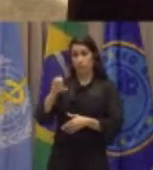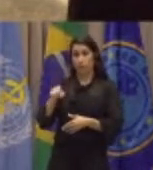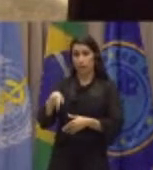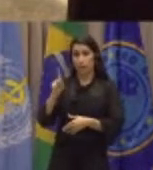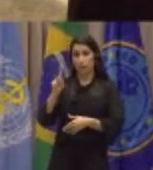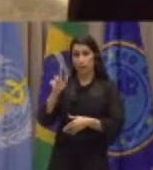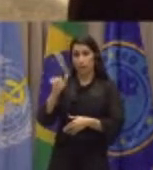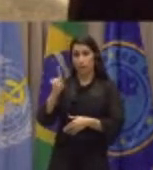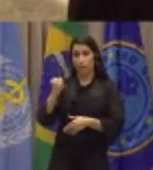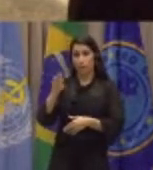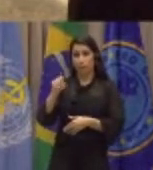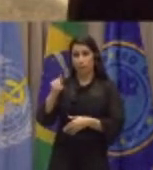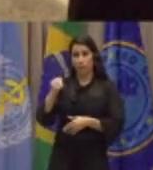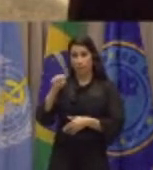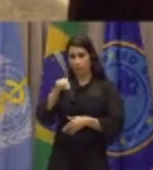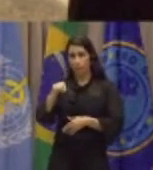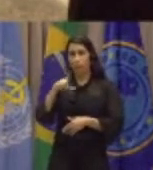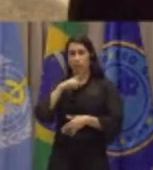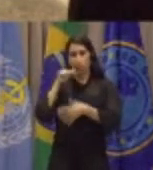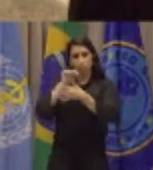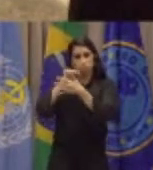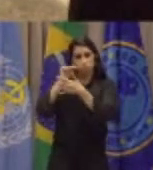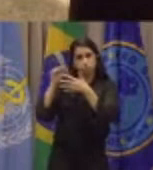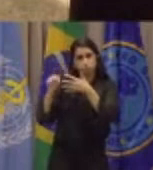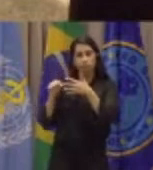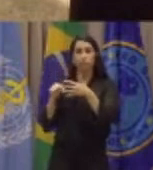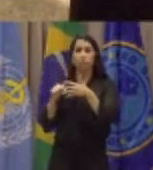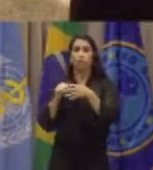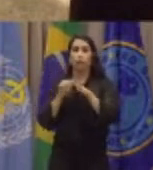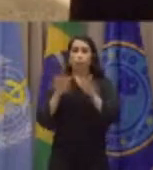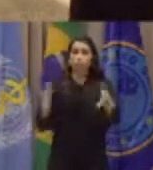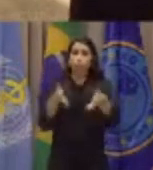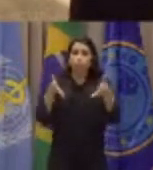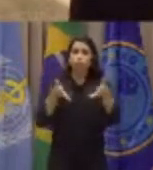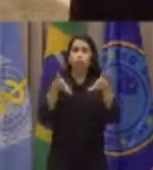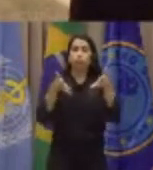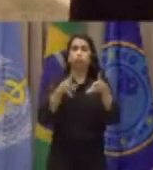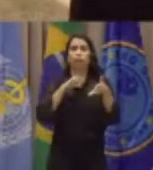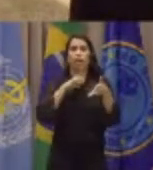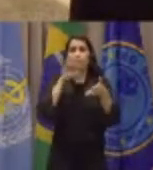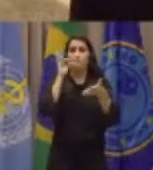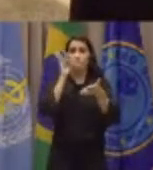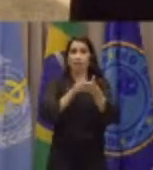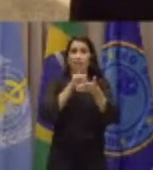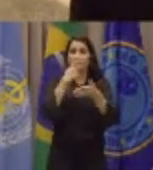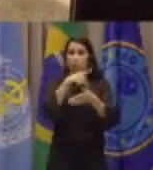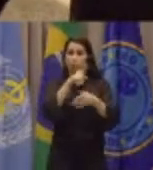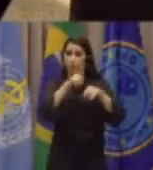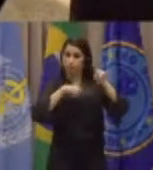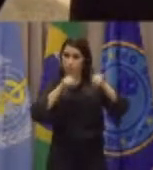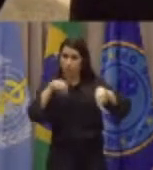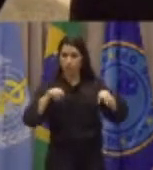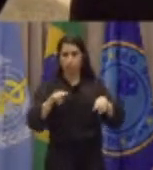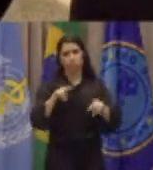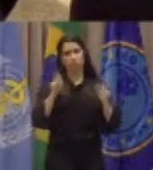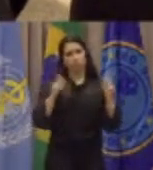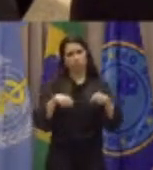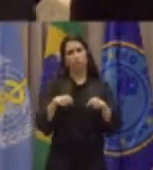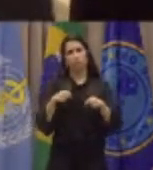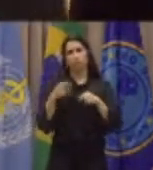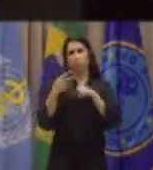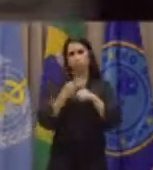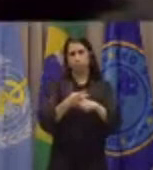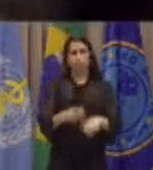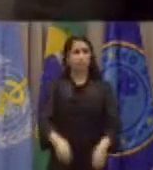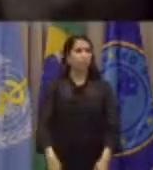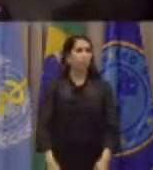back validation that have mechanism where you increase the accuracy of the reliability of your variable need